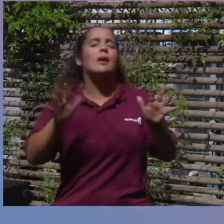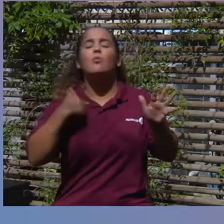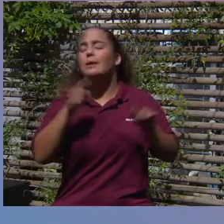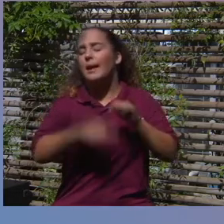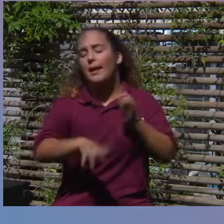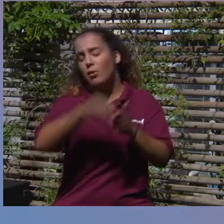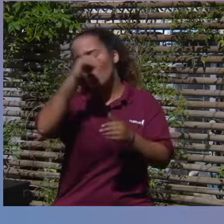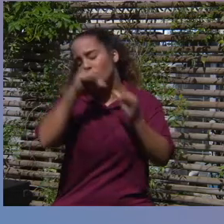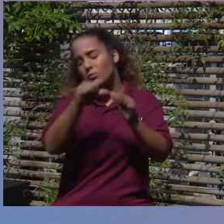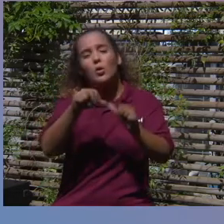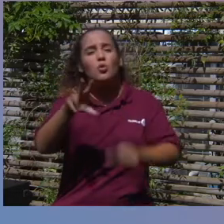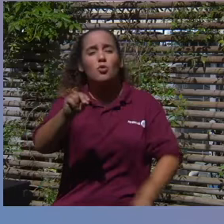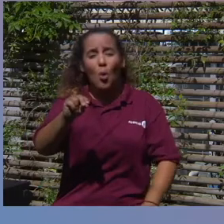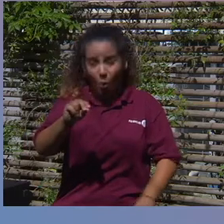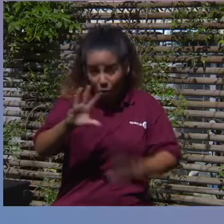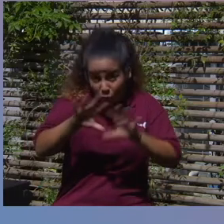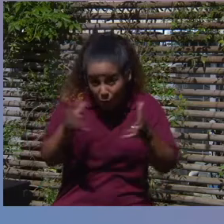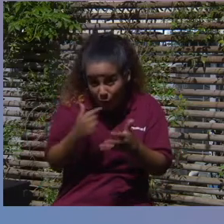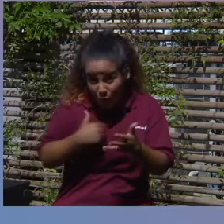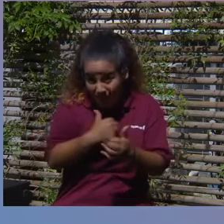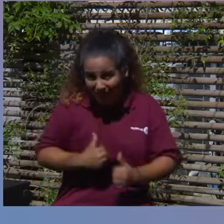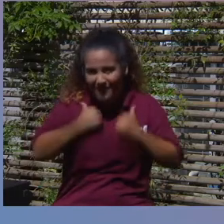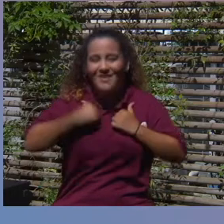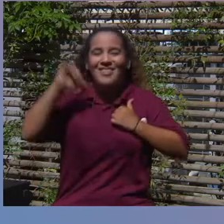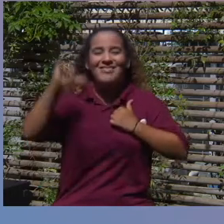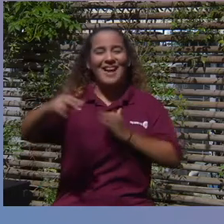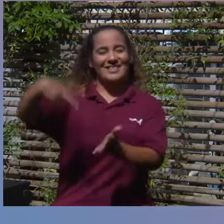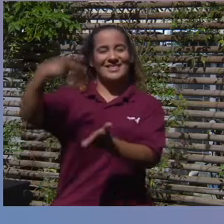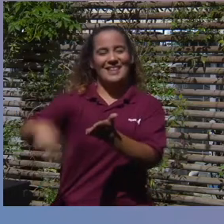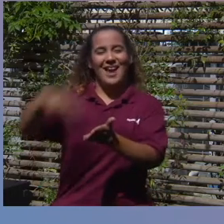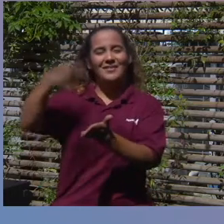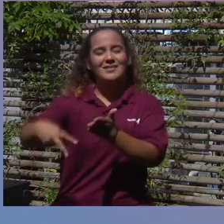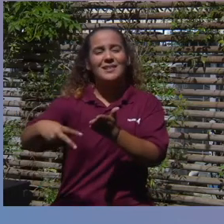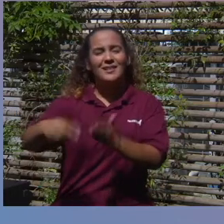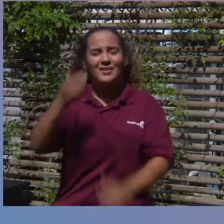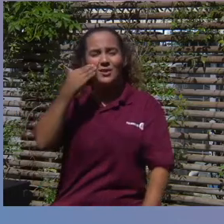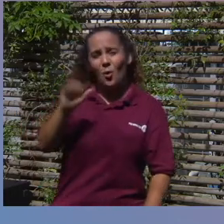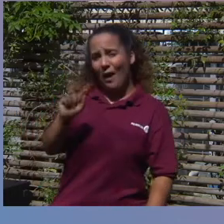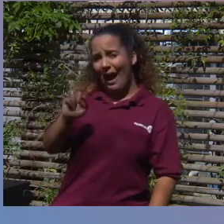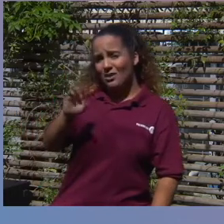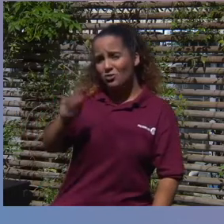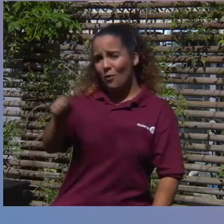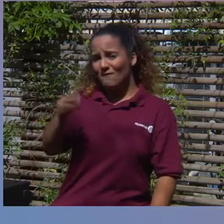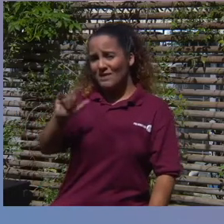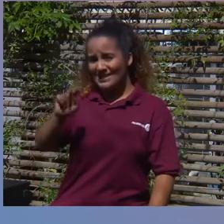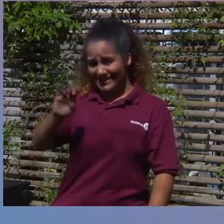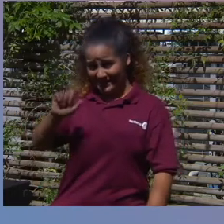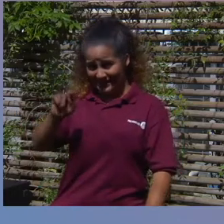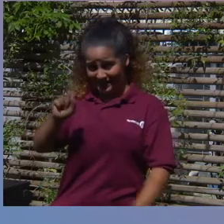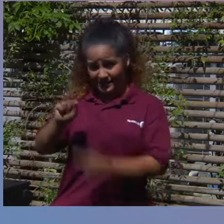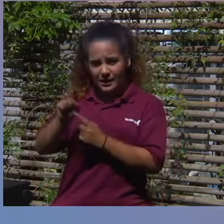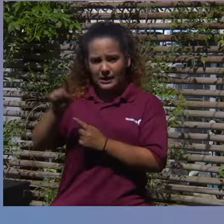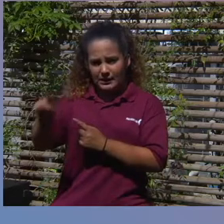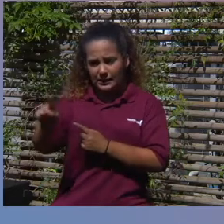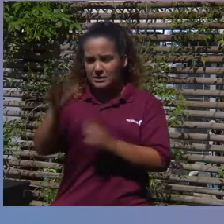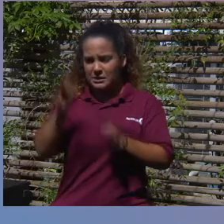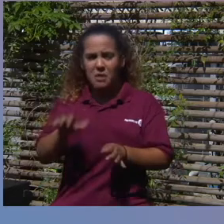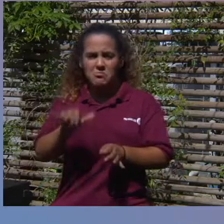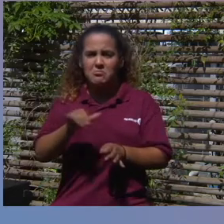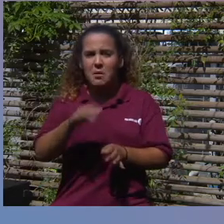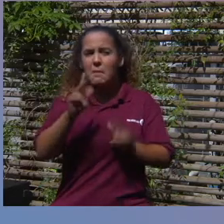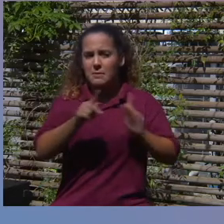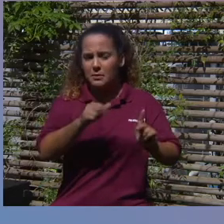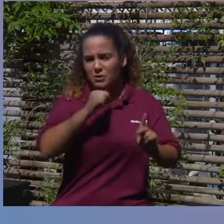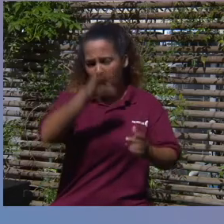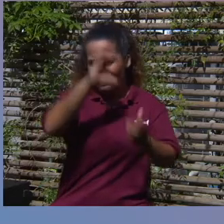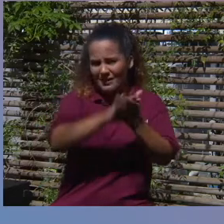is dancing. Oh, come on now. This is what the astrophysicists finally came to that understanding. Those that don't believe in God